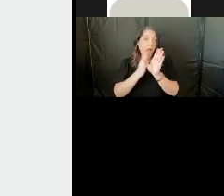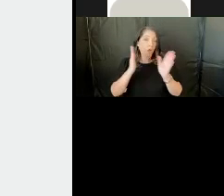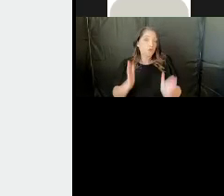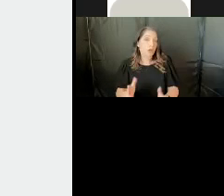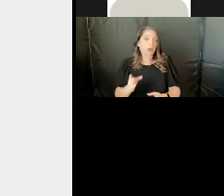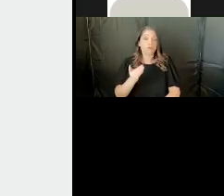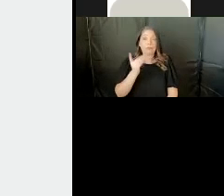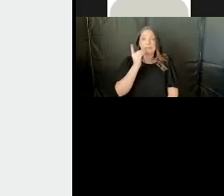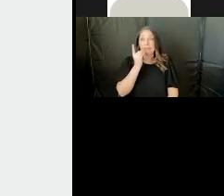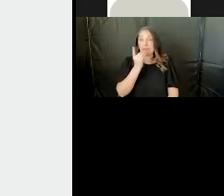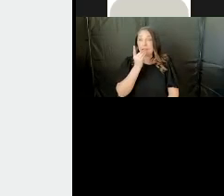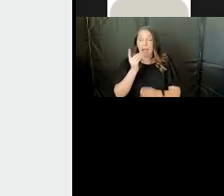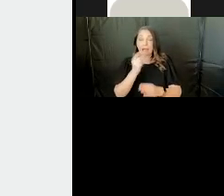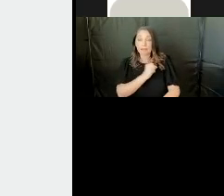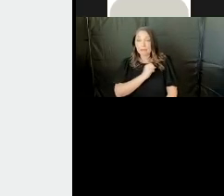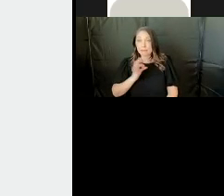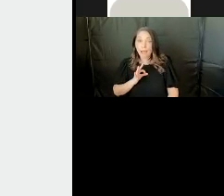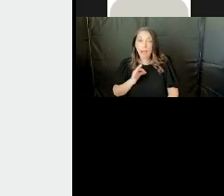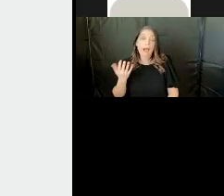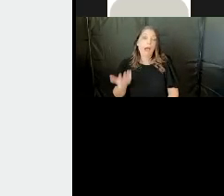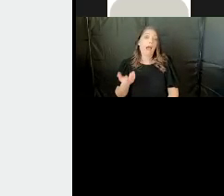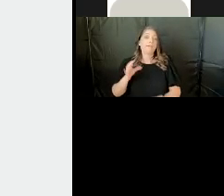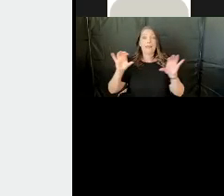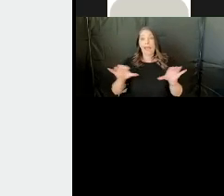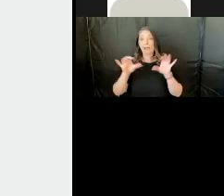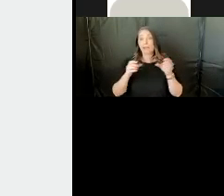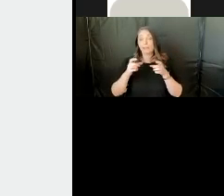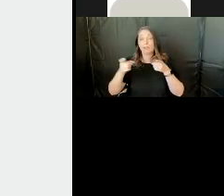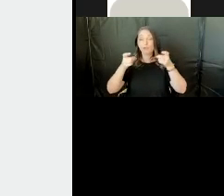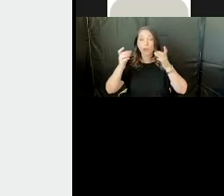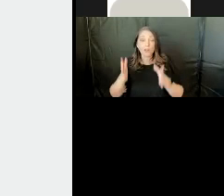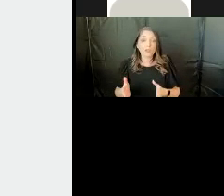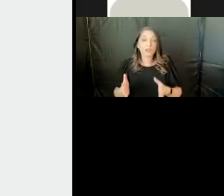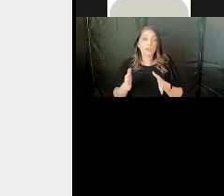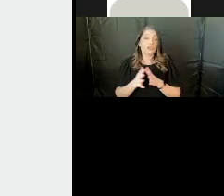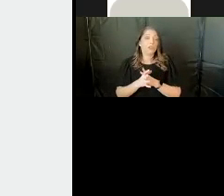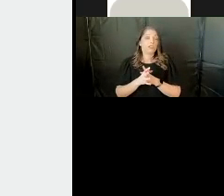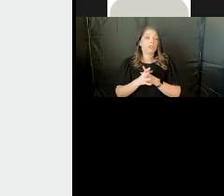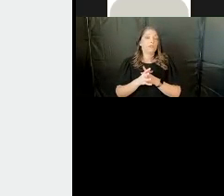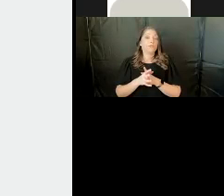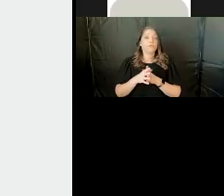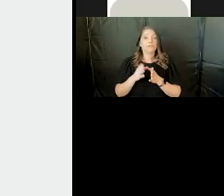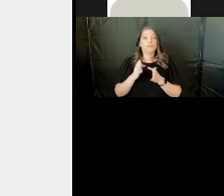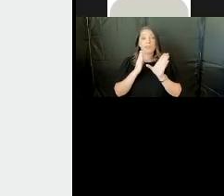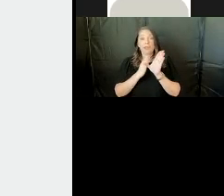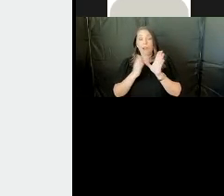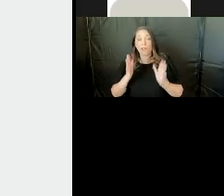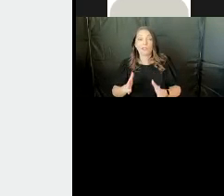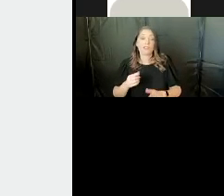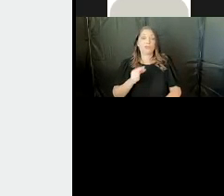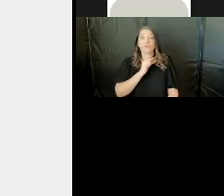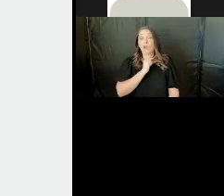staff, activities directors, physical therapists, licensed vocational nurses, or clergy